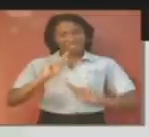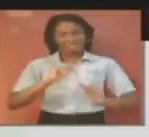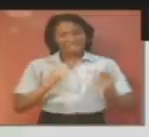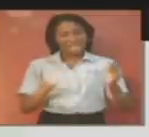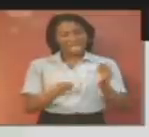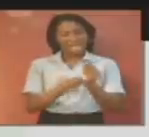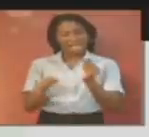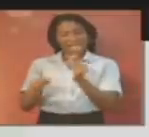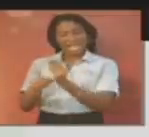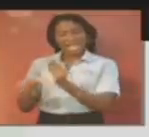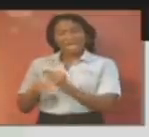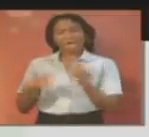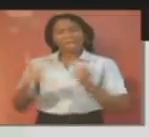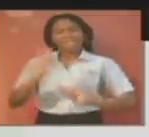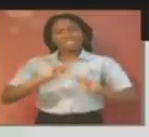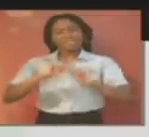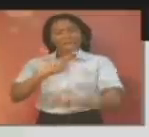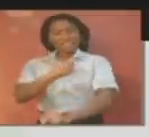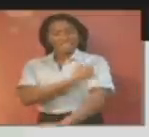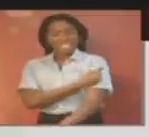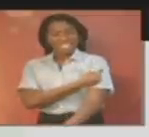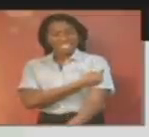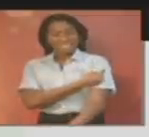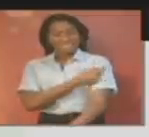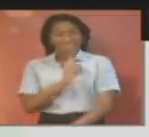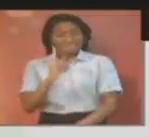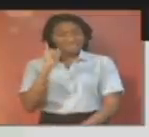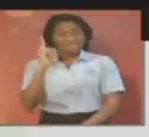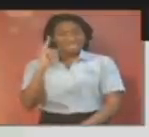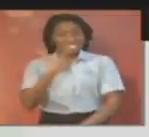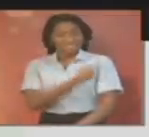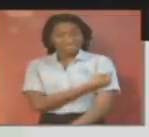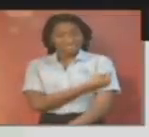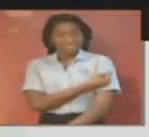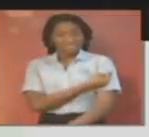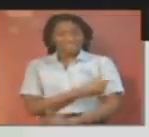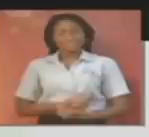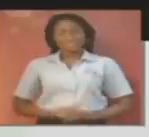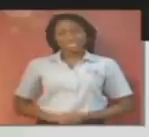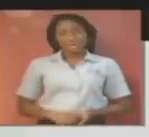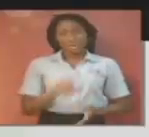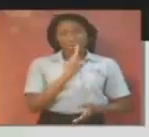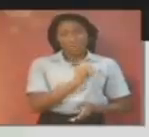of persons vaccinated thus far with the first dose,